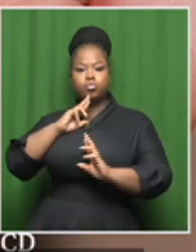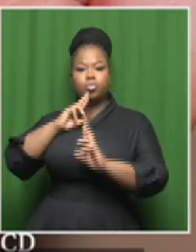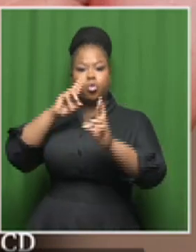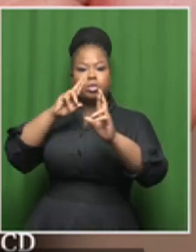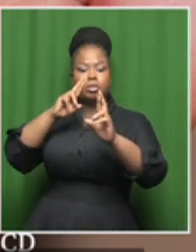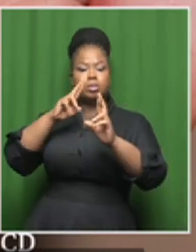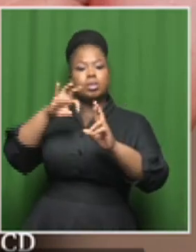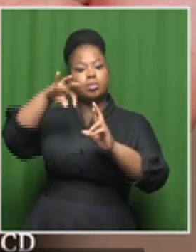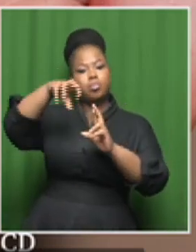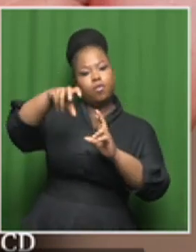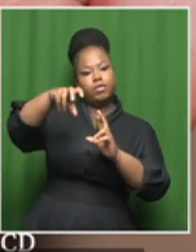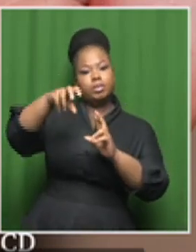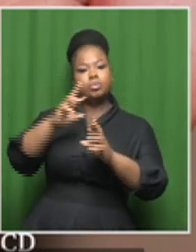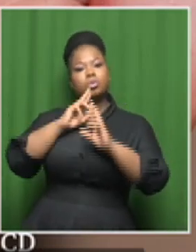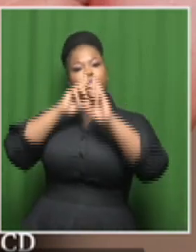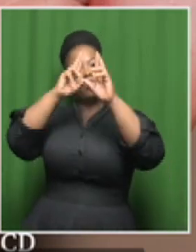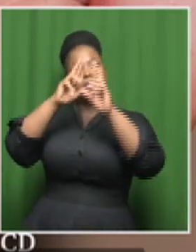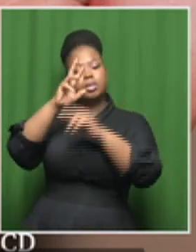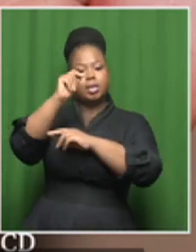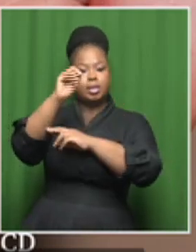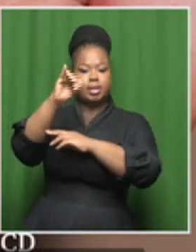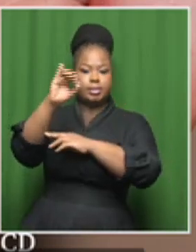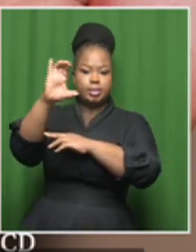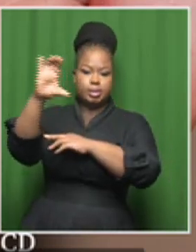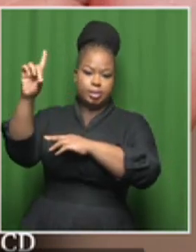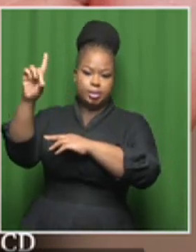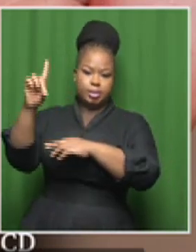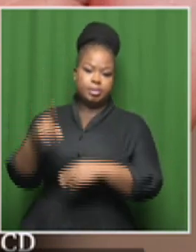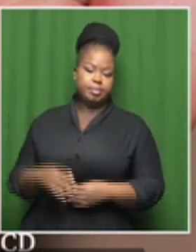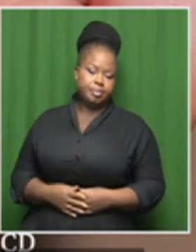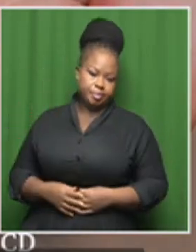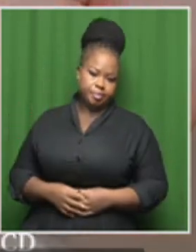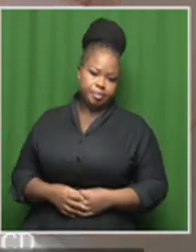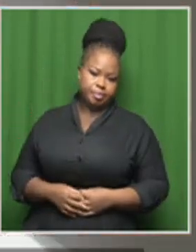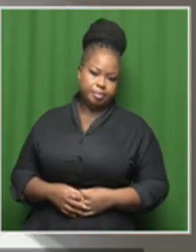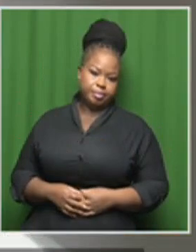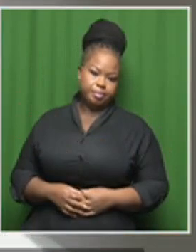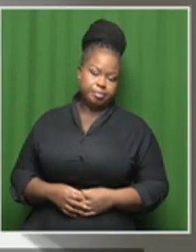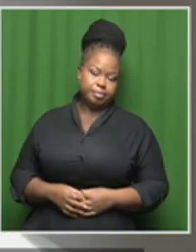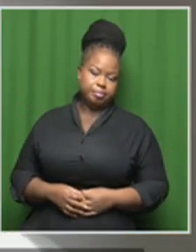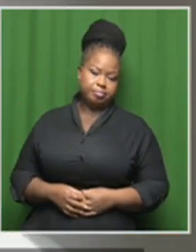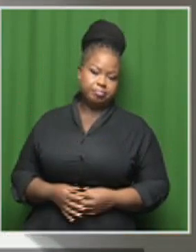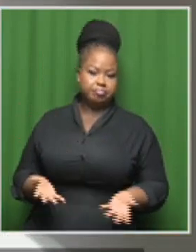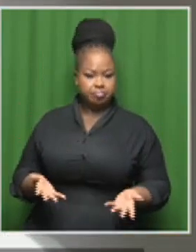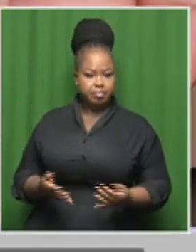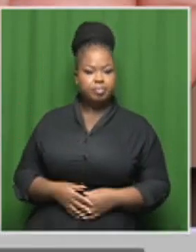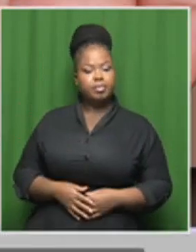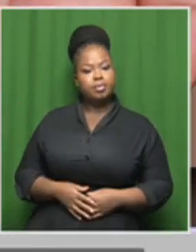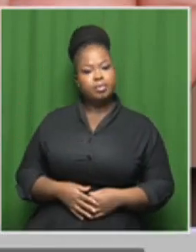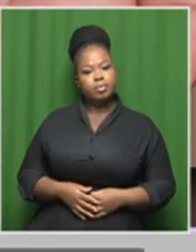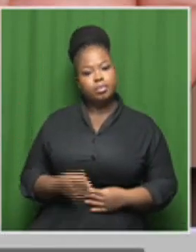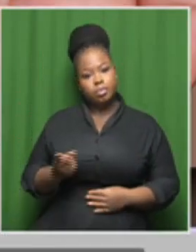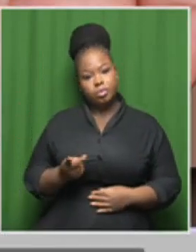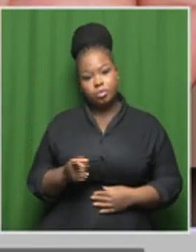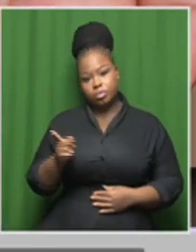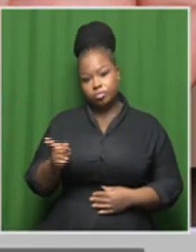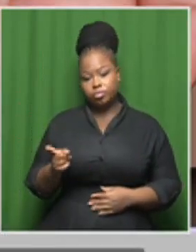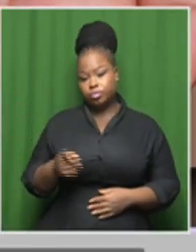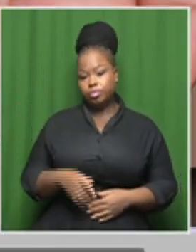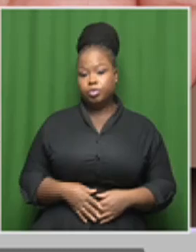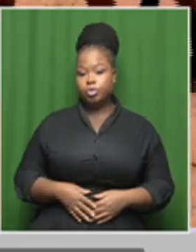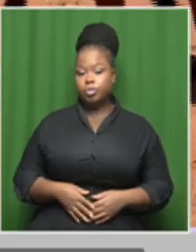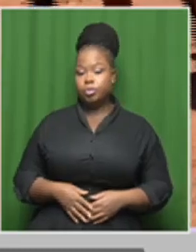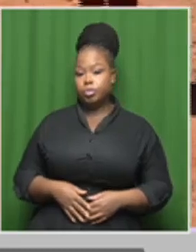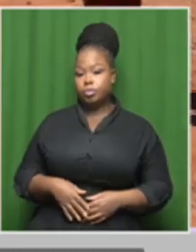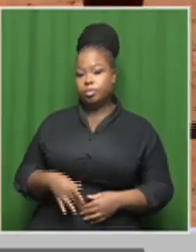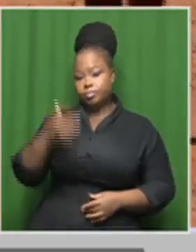would then reach out to the NICD if they need additional support. All right. And then just as we wrap up there, you're obviously the